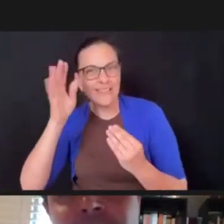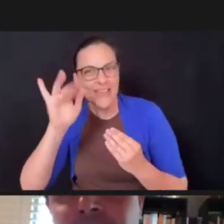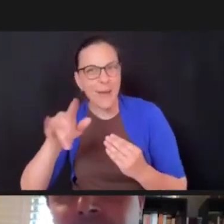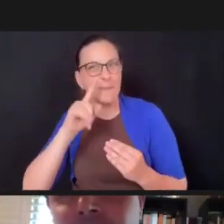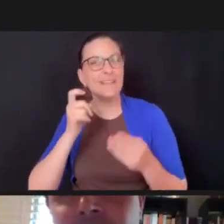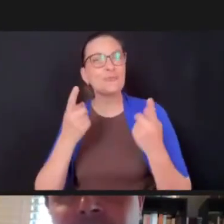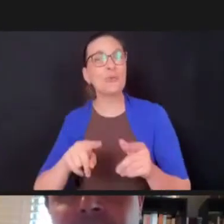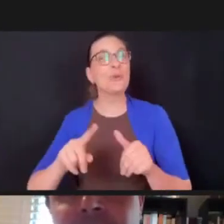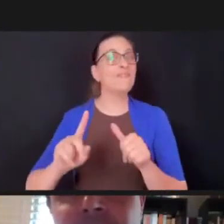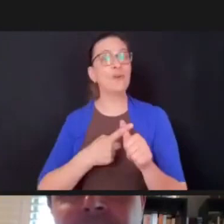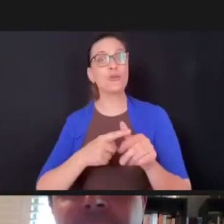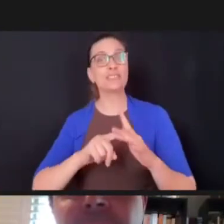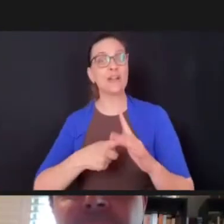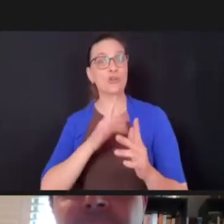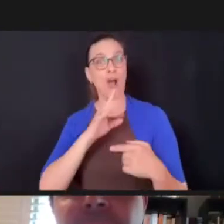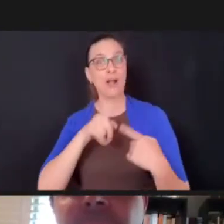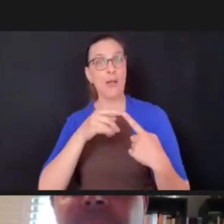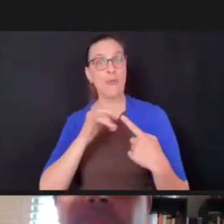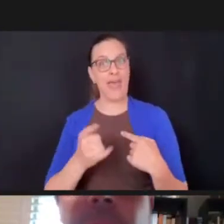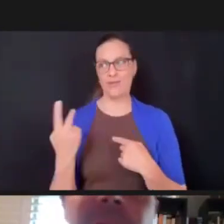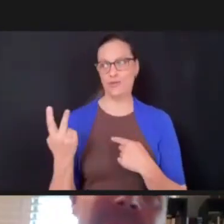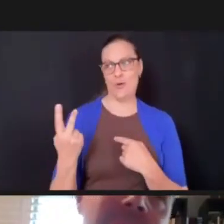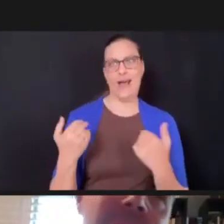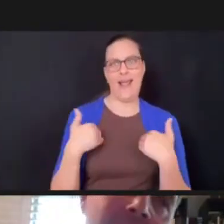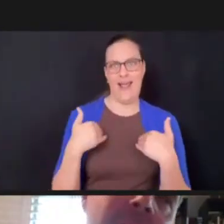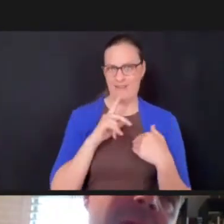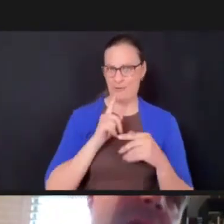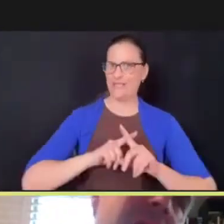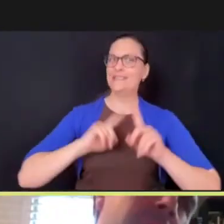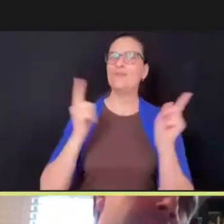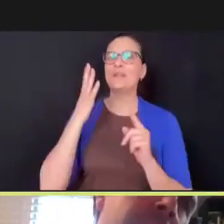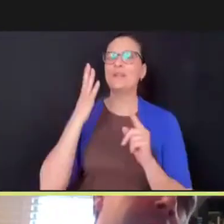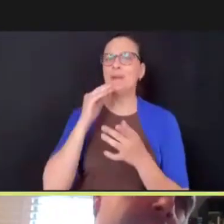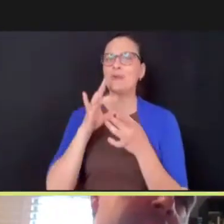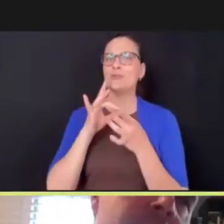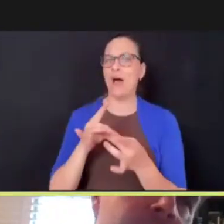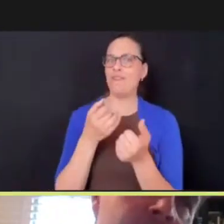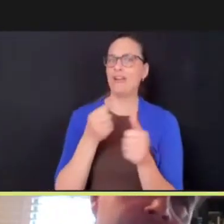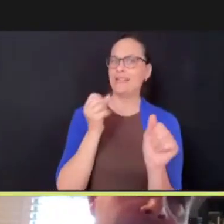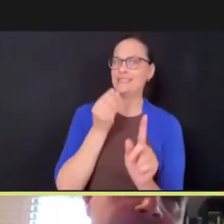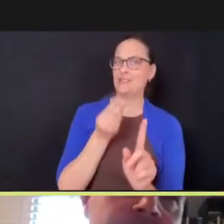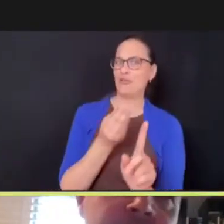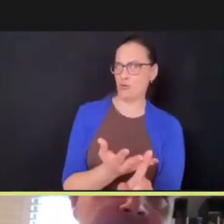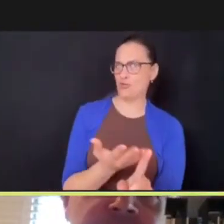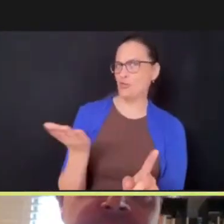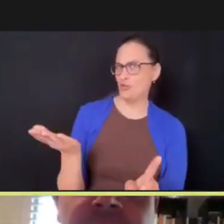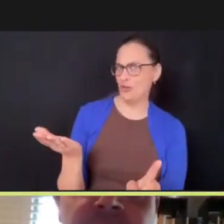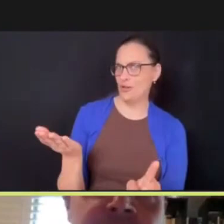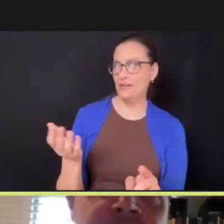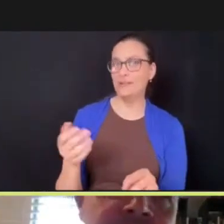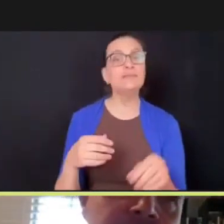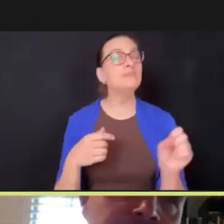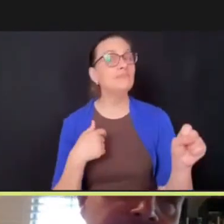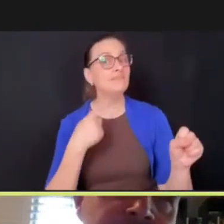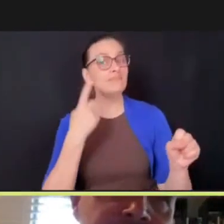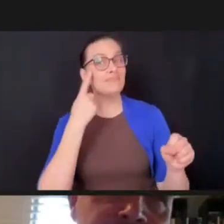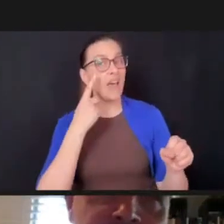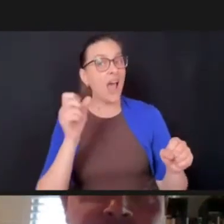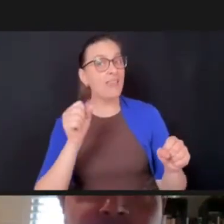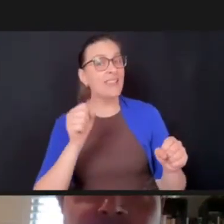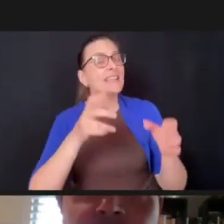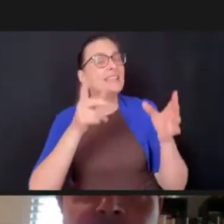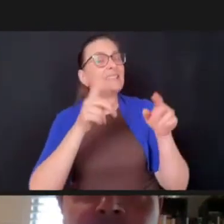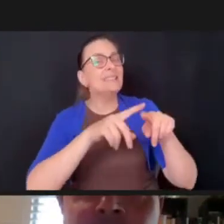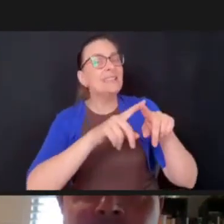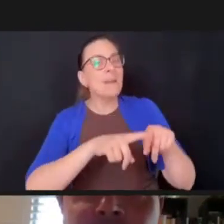different experiences of disclosure. And I think it does depend on these visible versus invisible